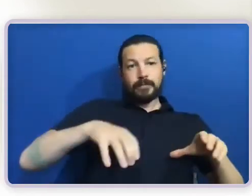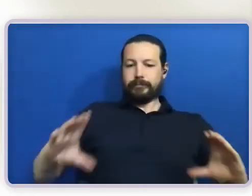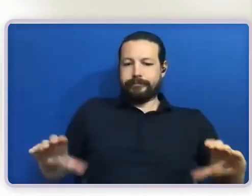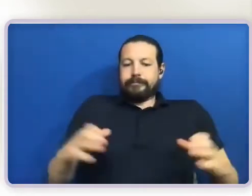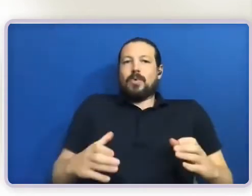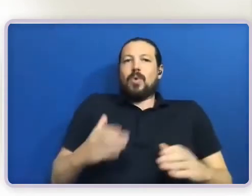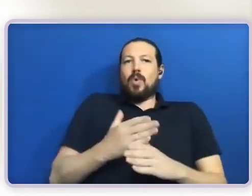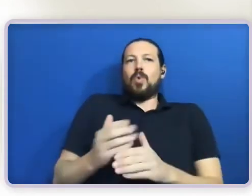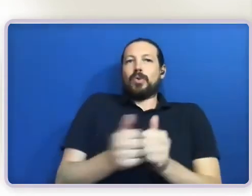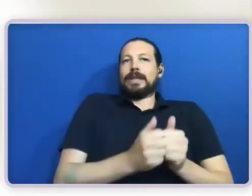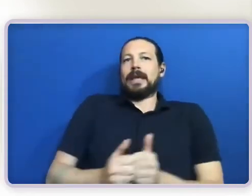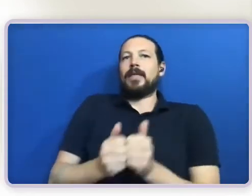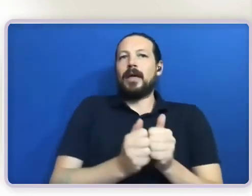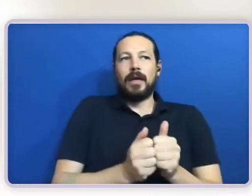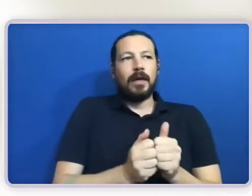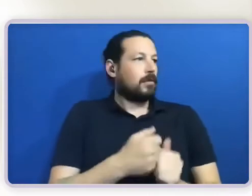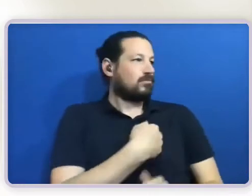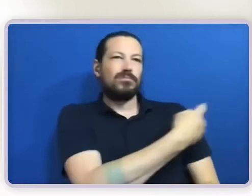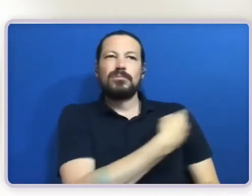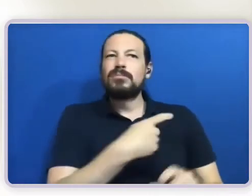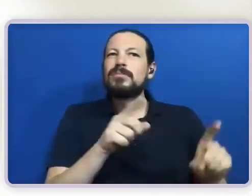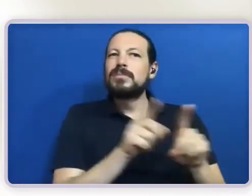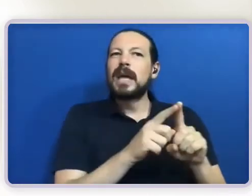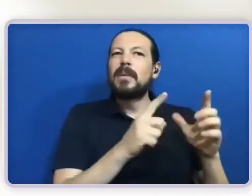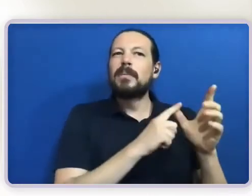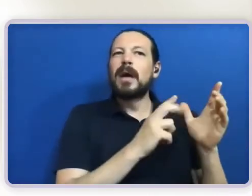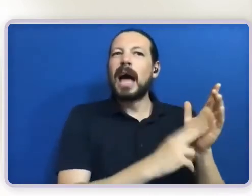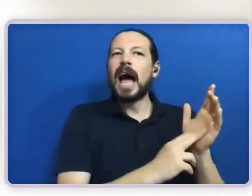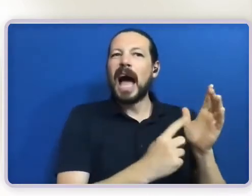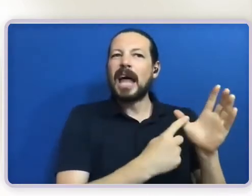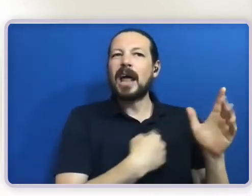together, like Anna and I are today.